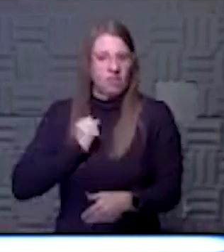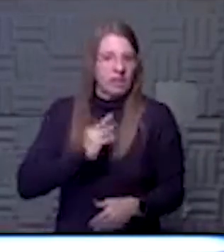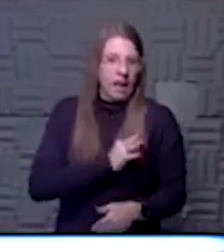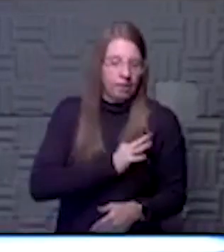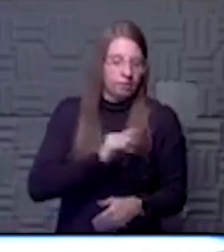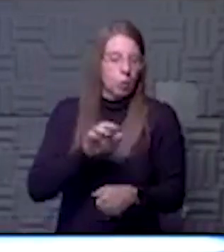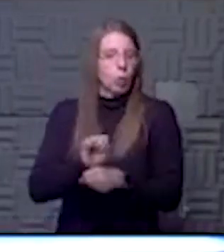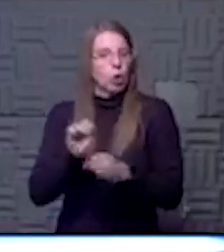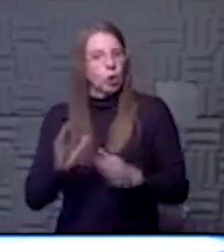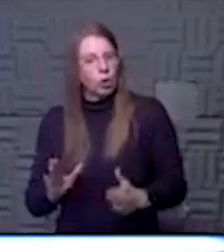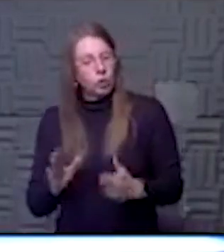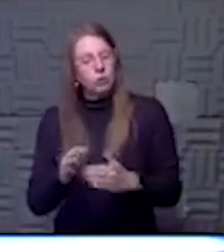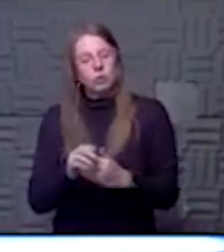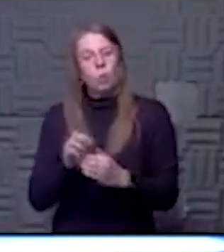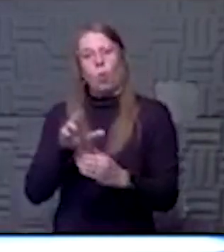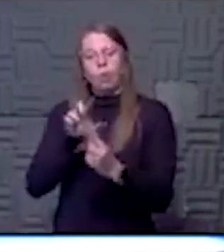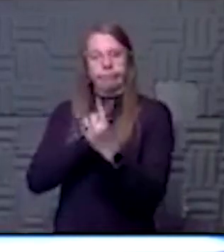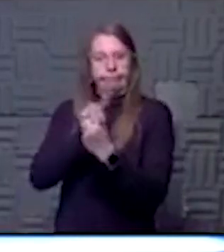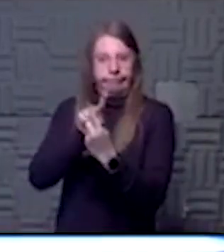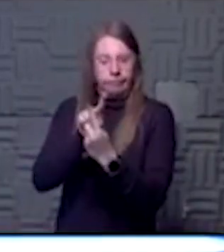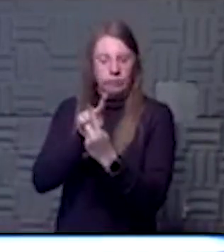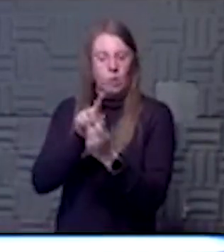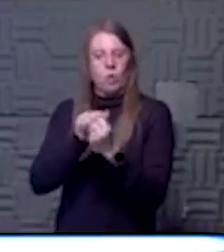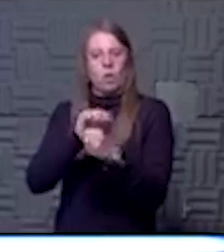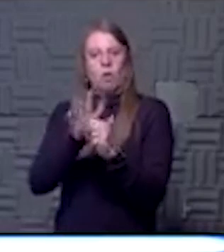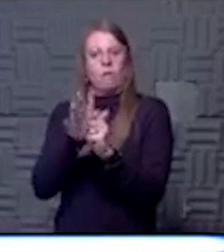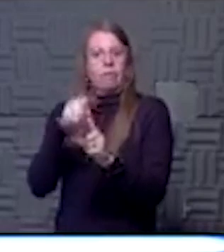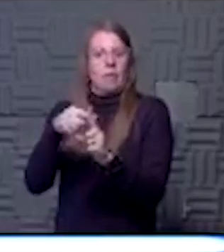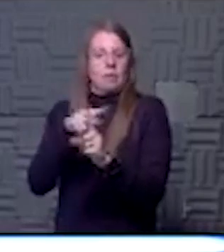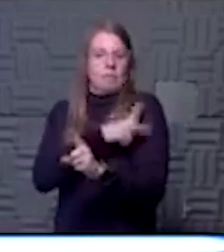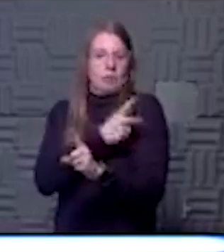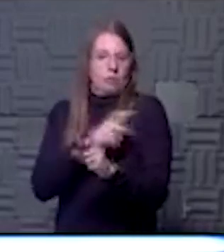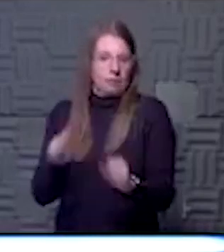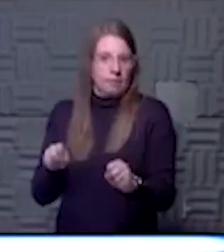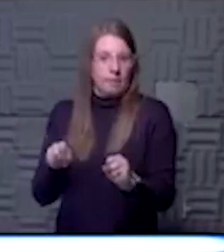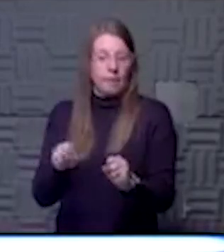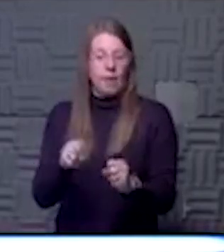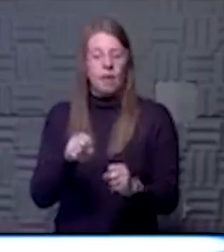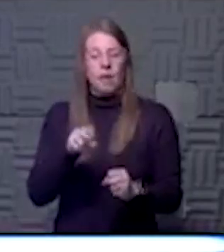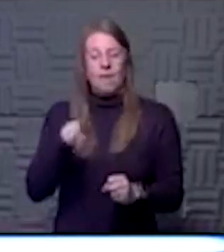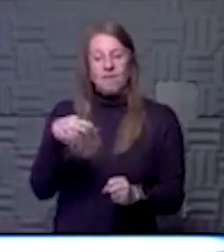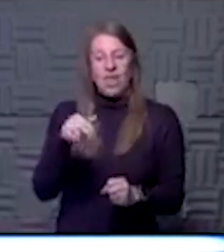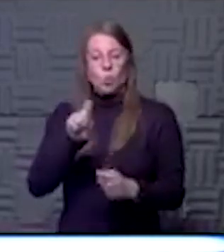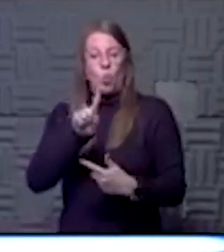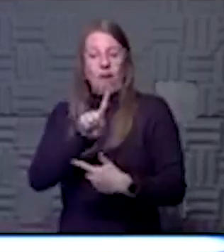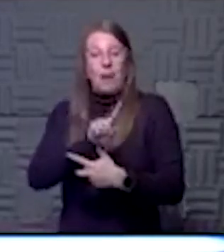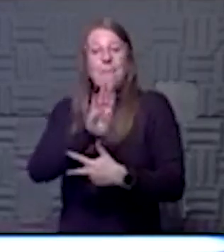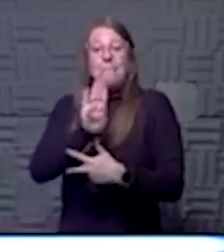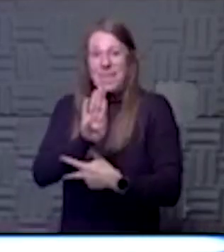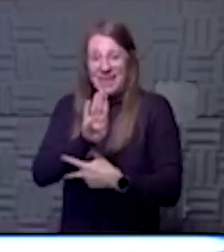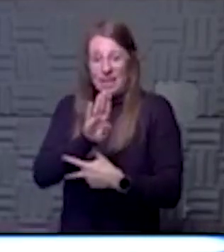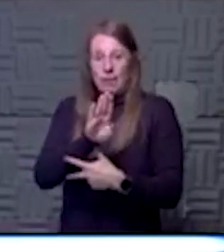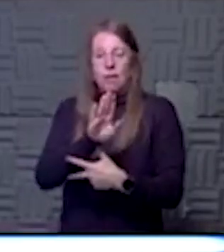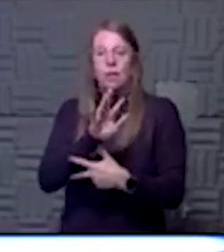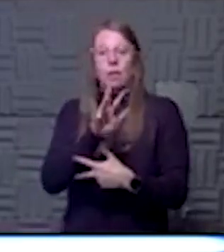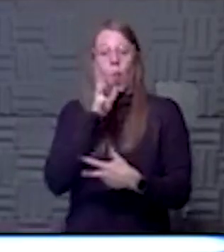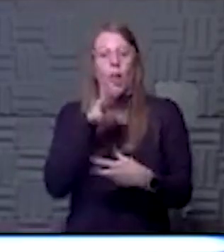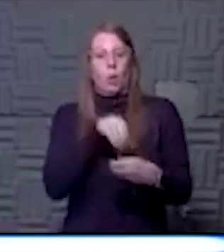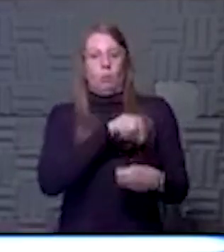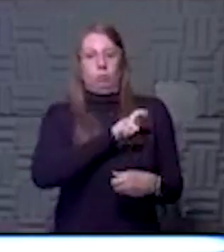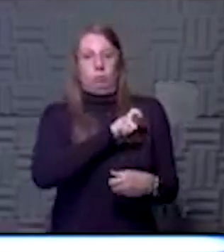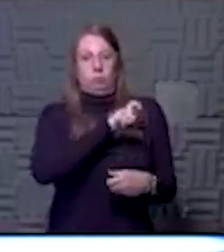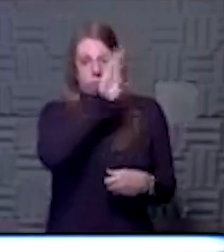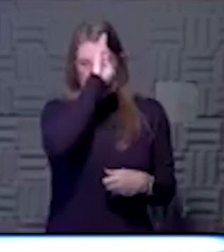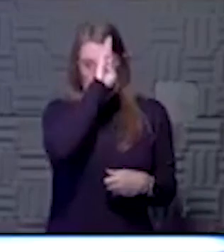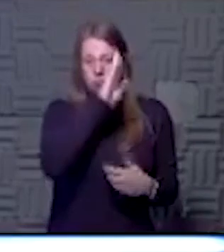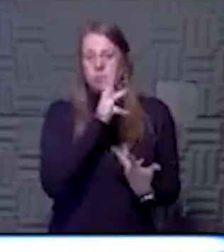type of contacts, and then phase 1B will also include those additional first responders and begin